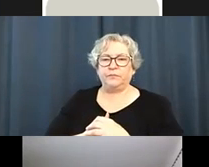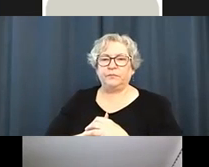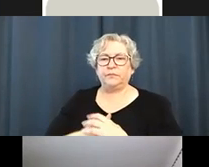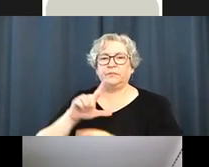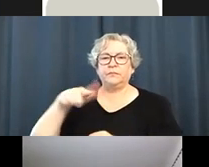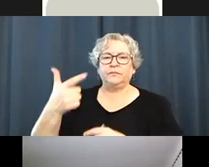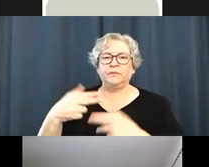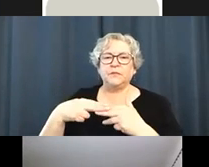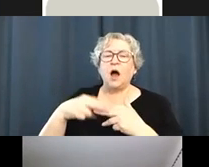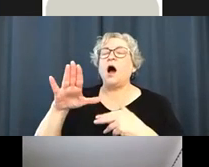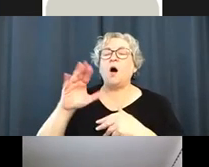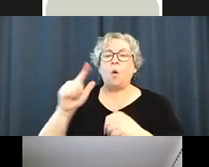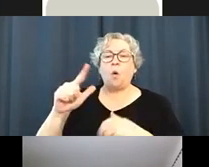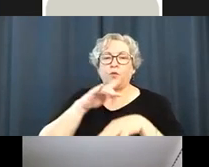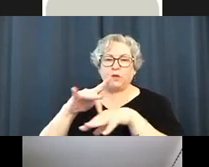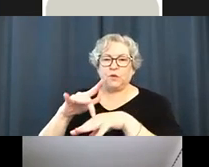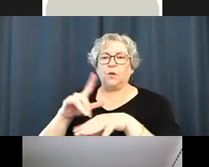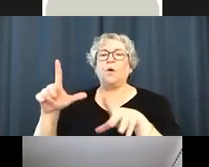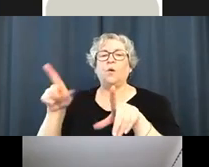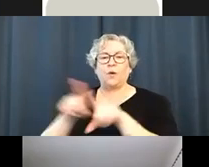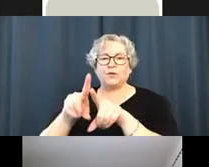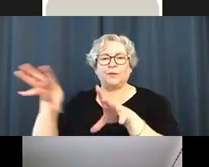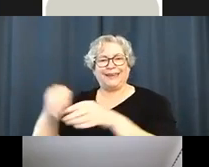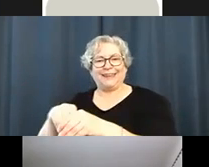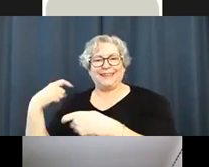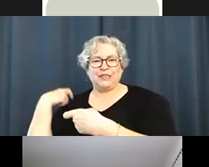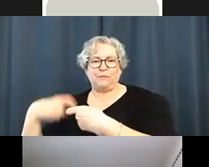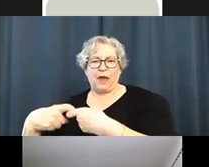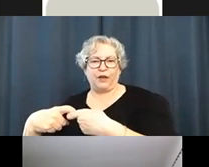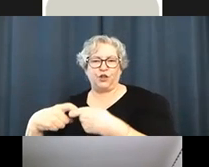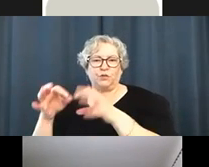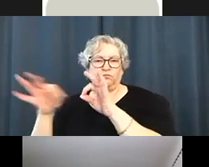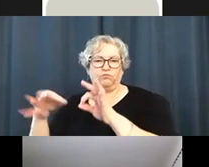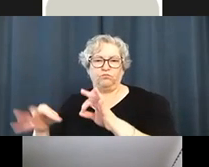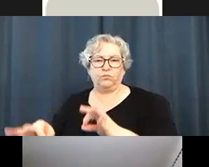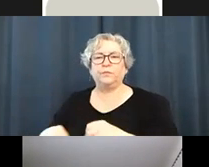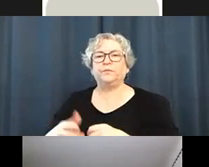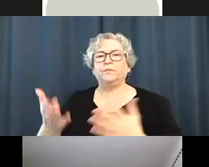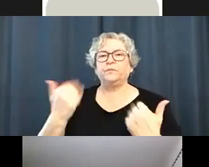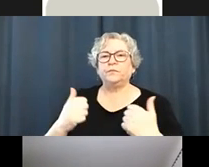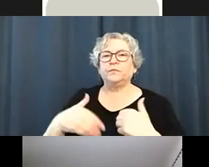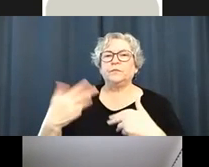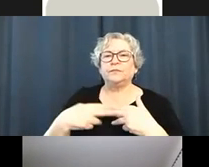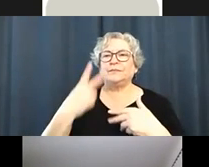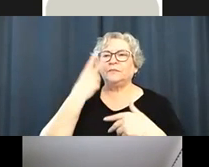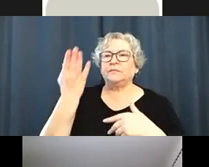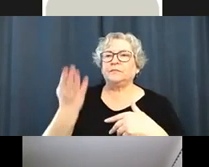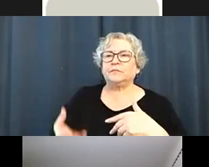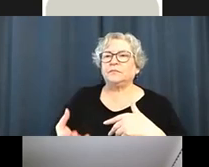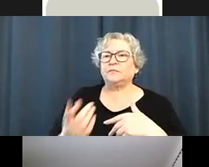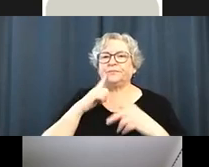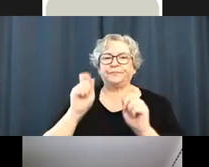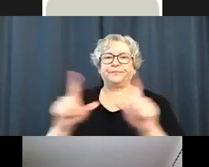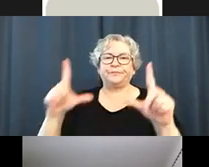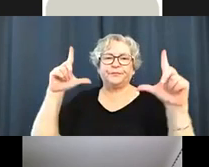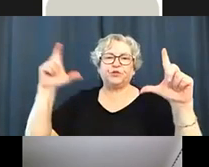Next slide. Oh, and all the resources are also in Spanish. I should say that. Okay, next slide. What you see right here is just a screenshot of